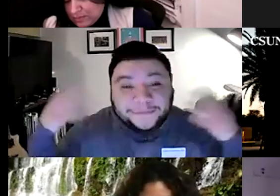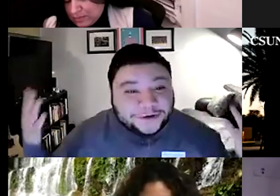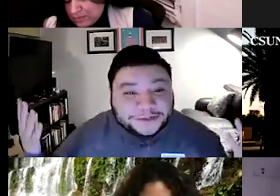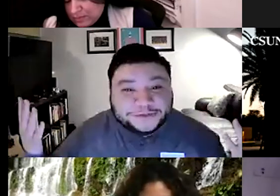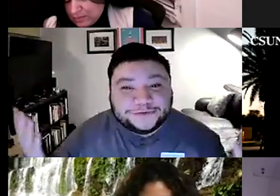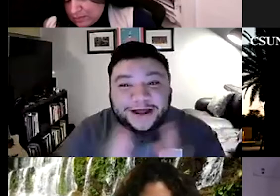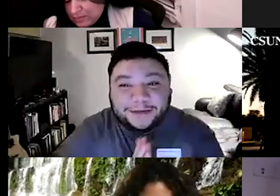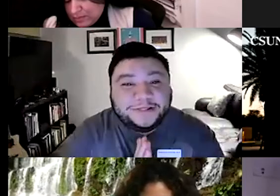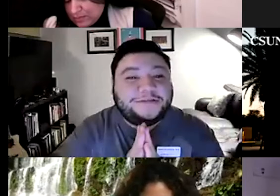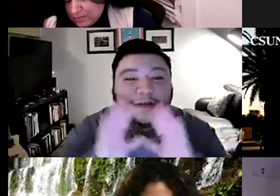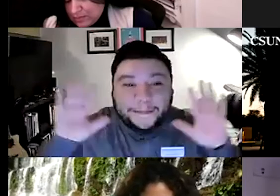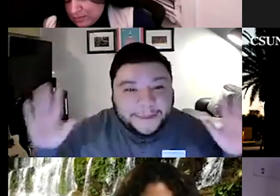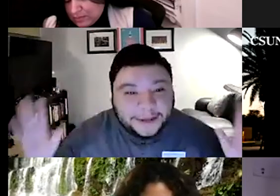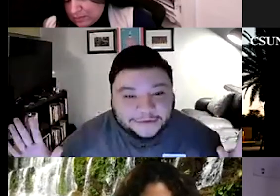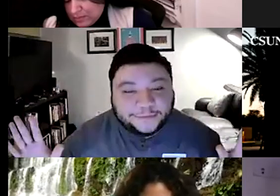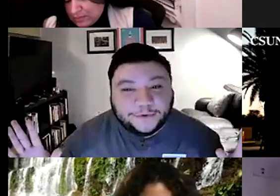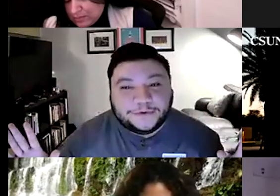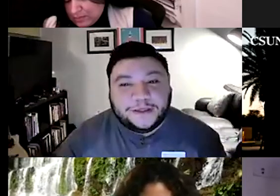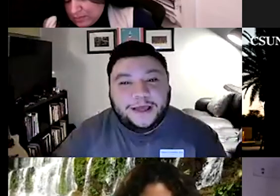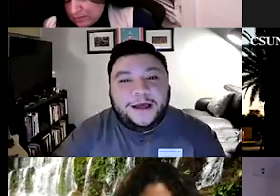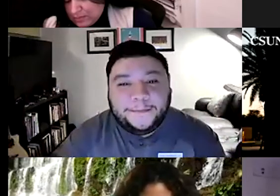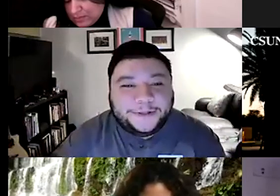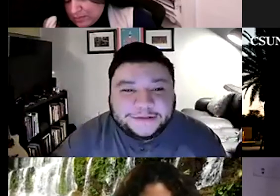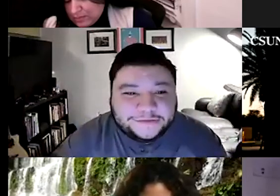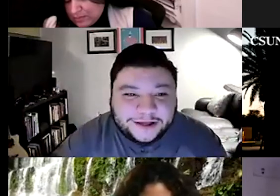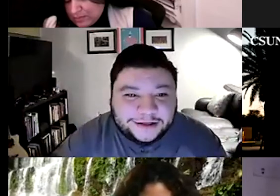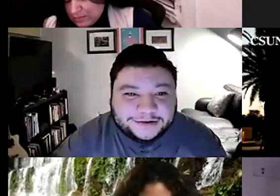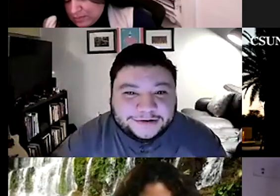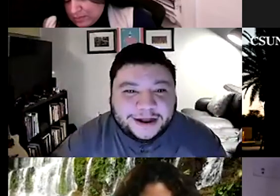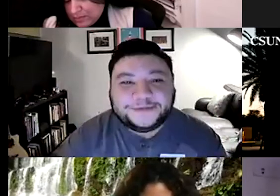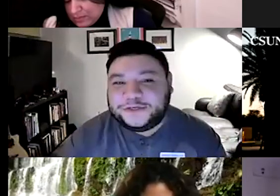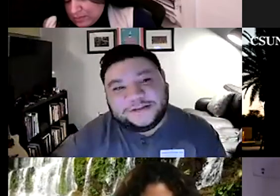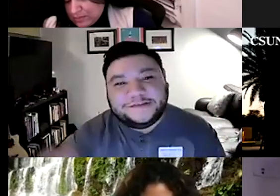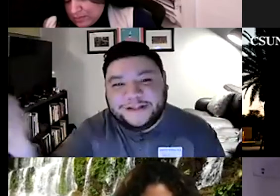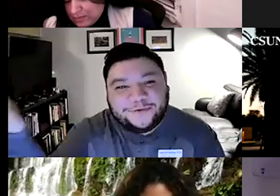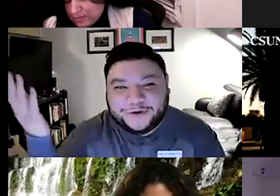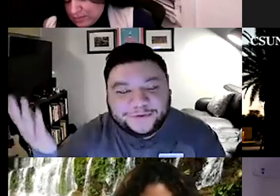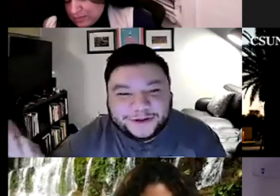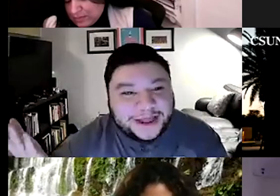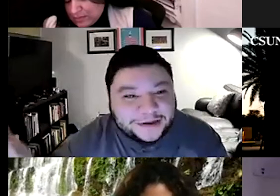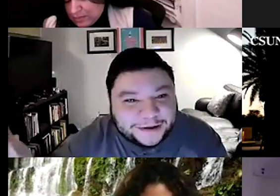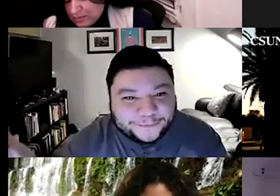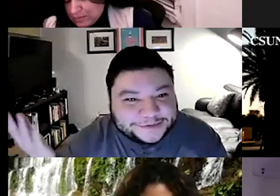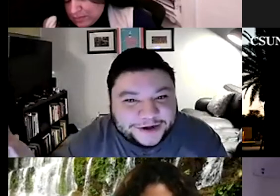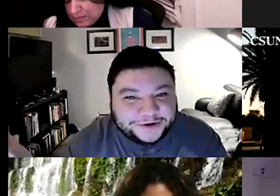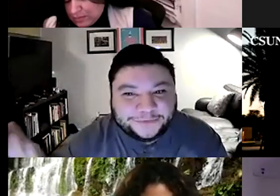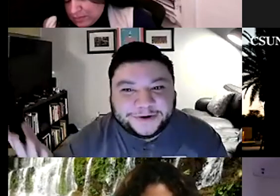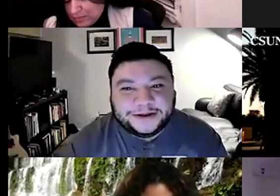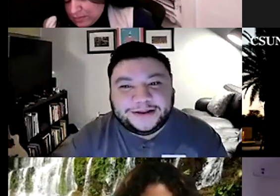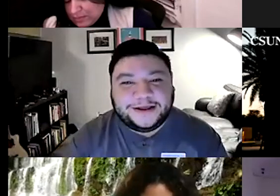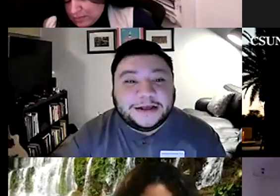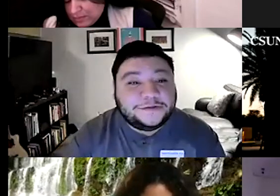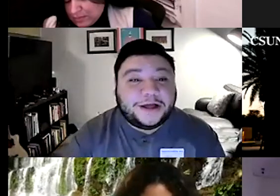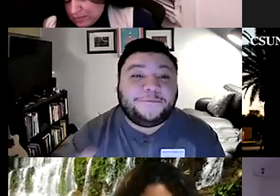I'm 32, I'm in this amazing role, but this is not, I'm sure this is not where I'm going to end up retiring,